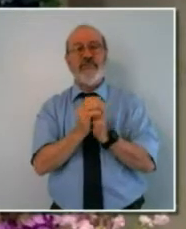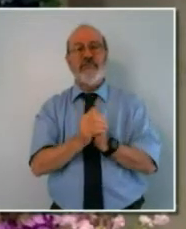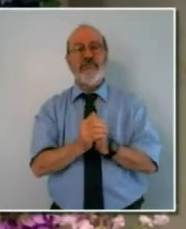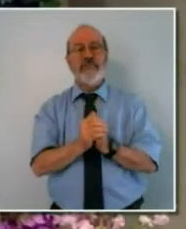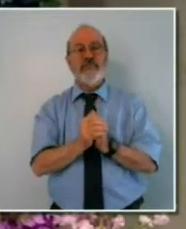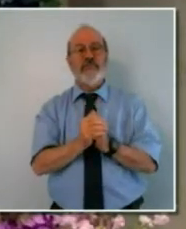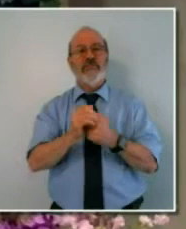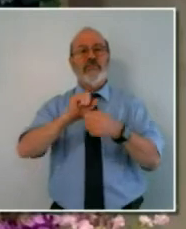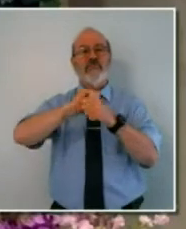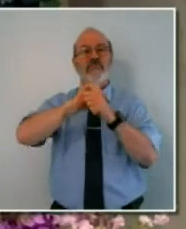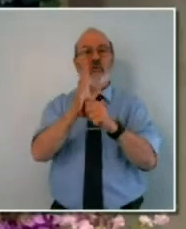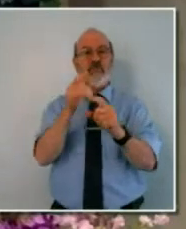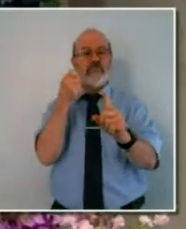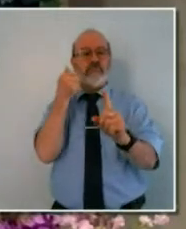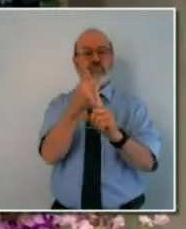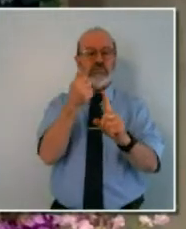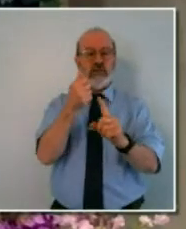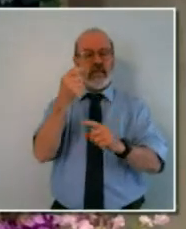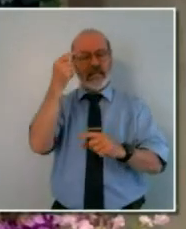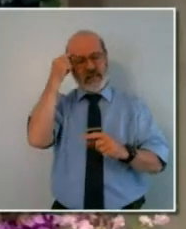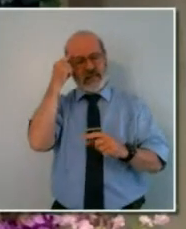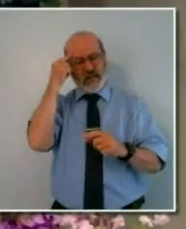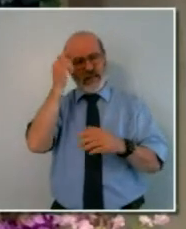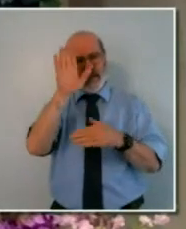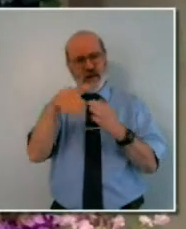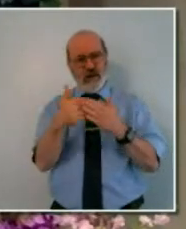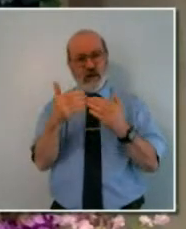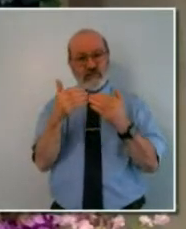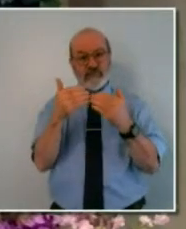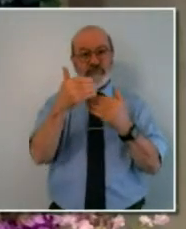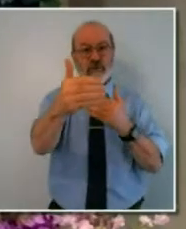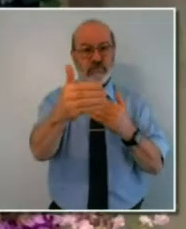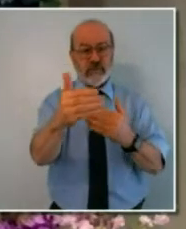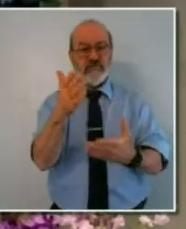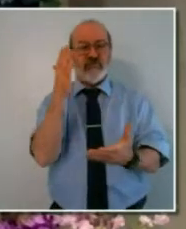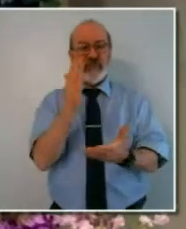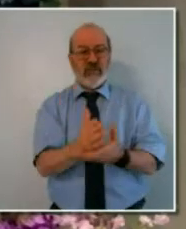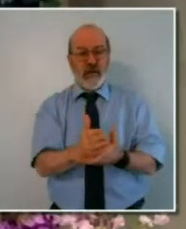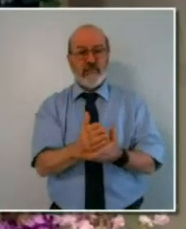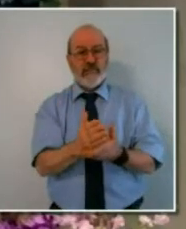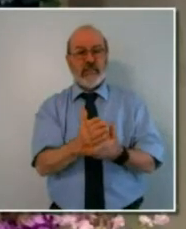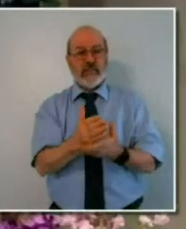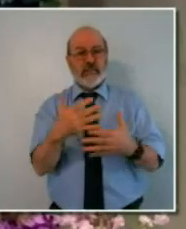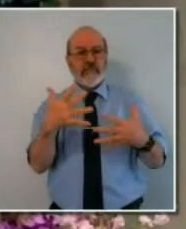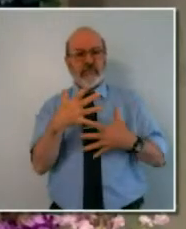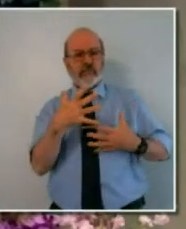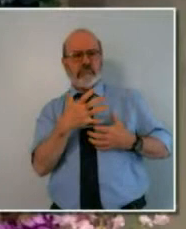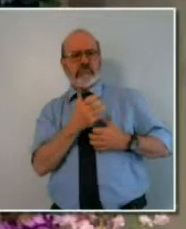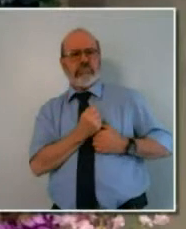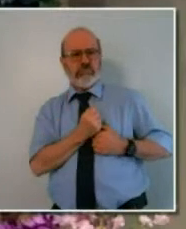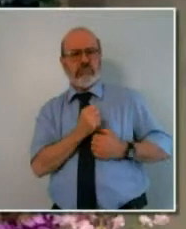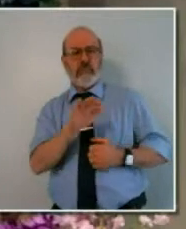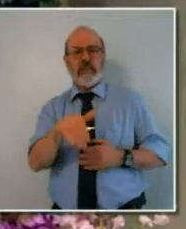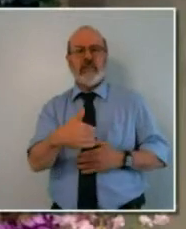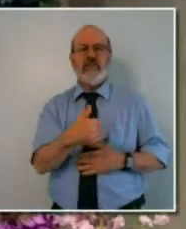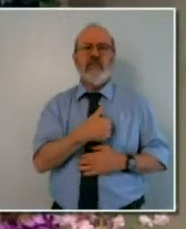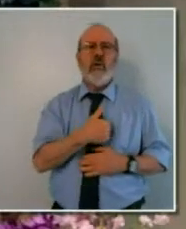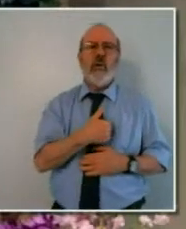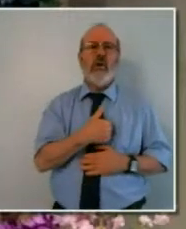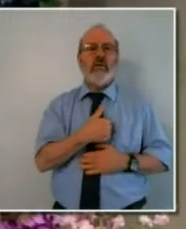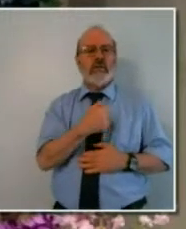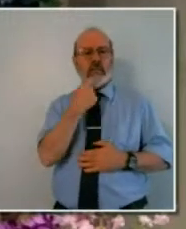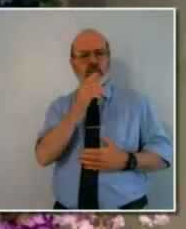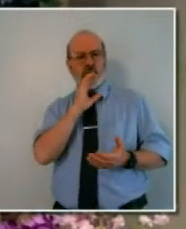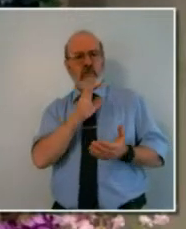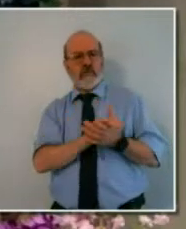COVID struck, and I thought all forward progress would stop. Fear gripped my soul. I told my wife that